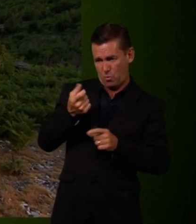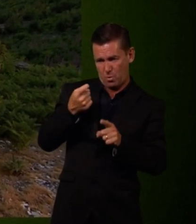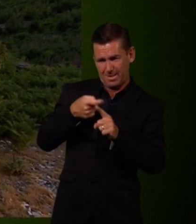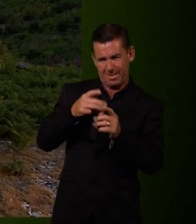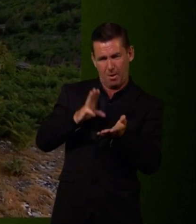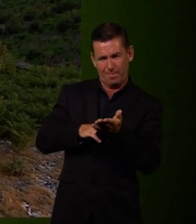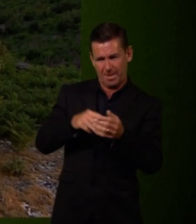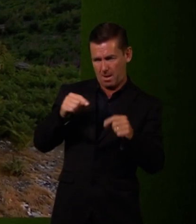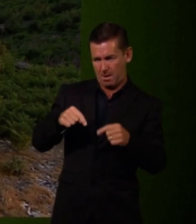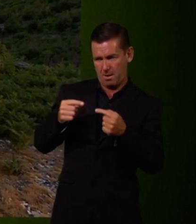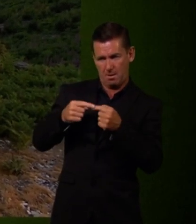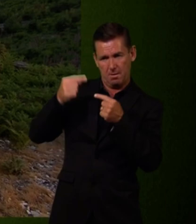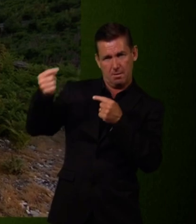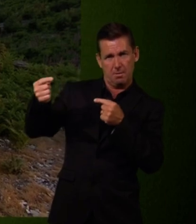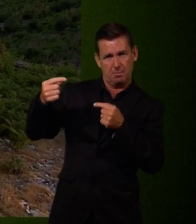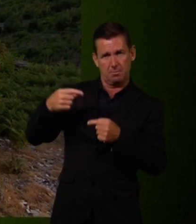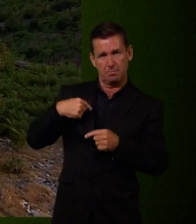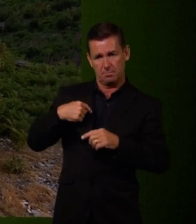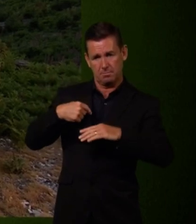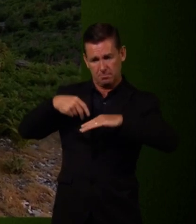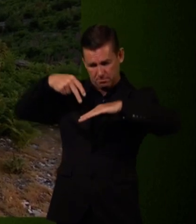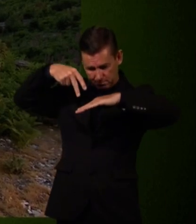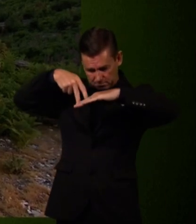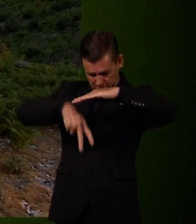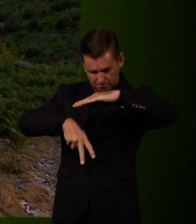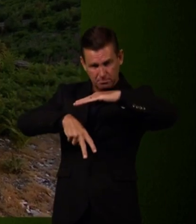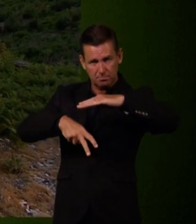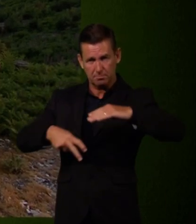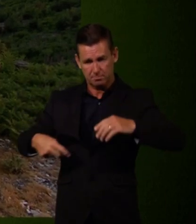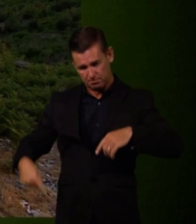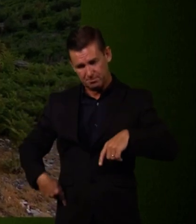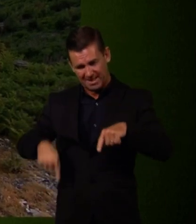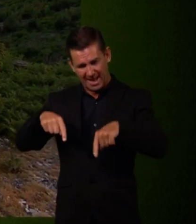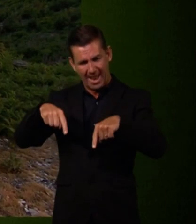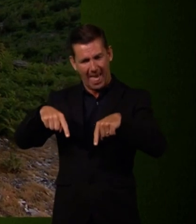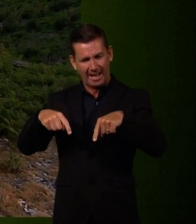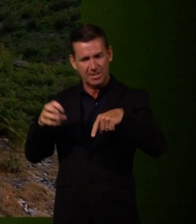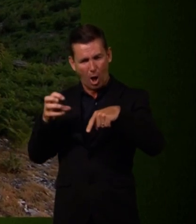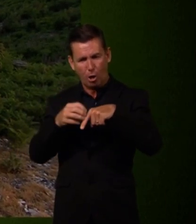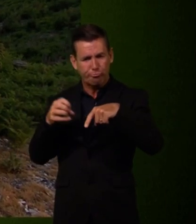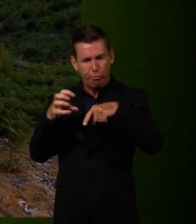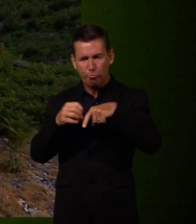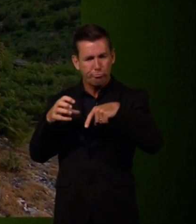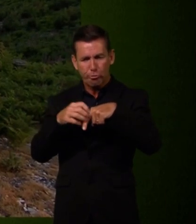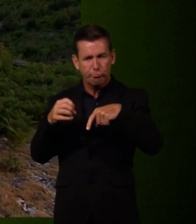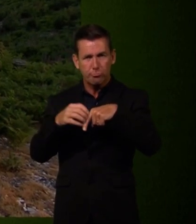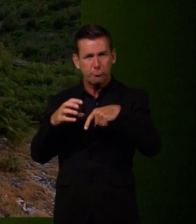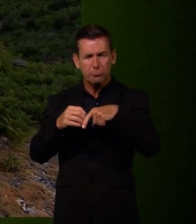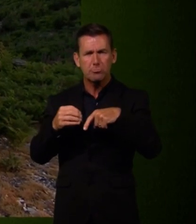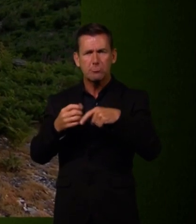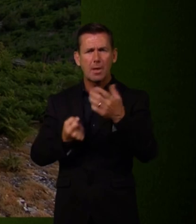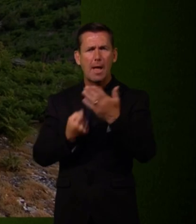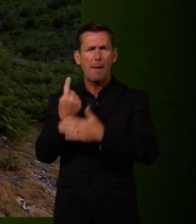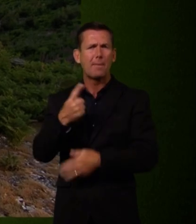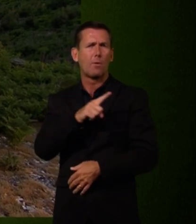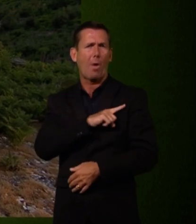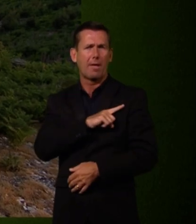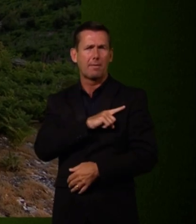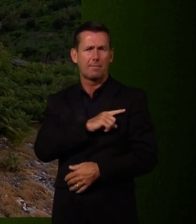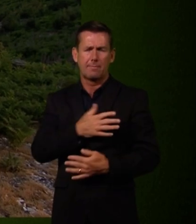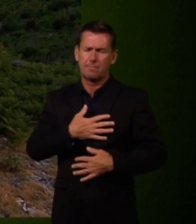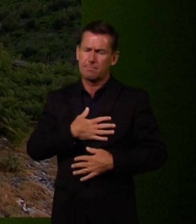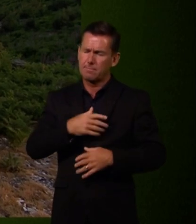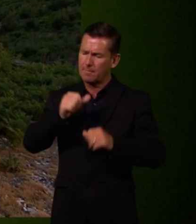National Trust land. And I've been in the water and these things have been nibbling my legs. Why was I there? Well, because one of my